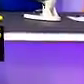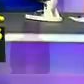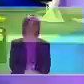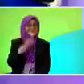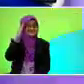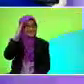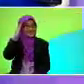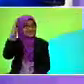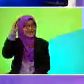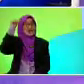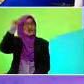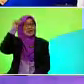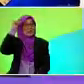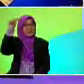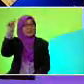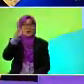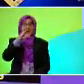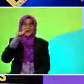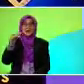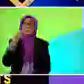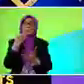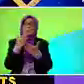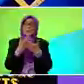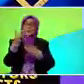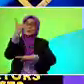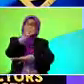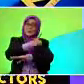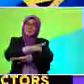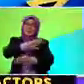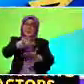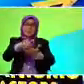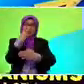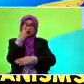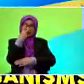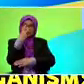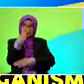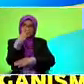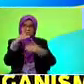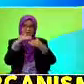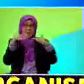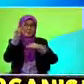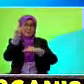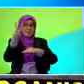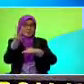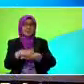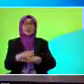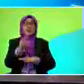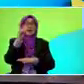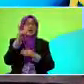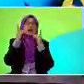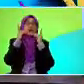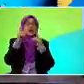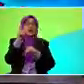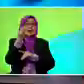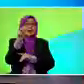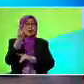Hello, Assalamualaikum, and a very good day to everyone watching Level 2 Slot at DidikTV KPM. With me, your host,